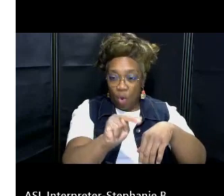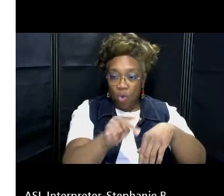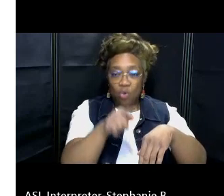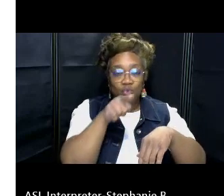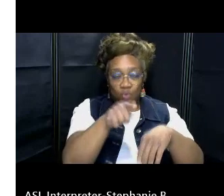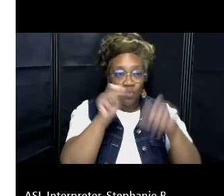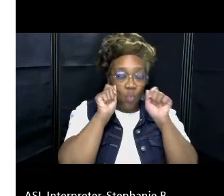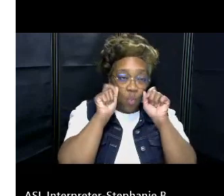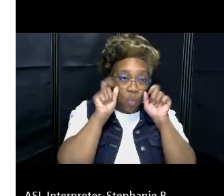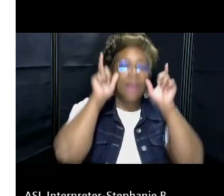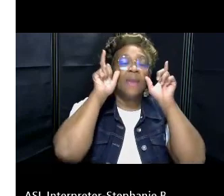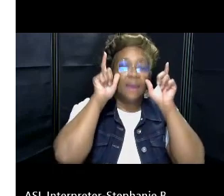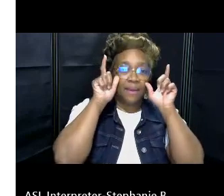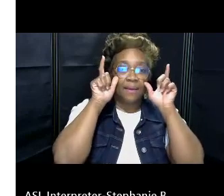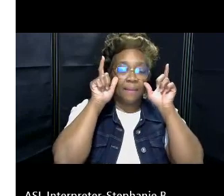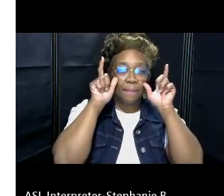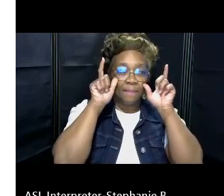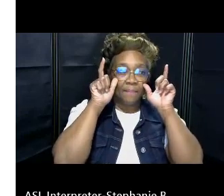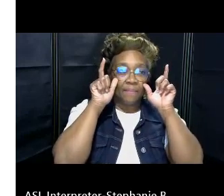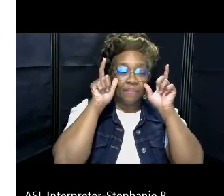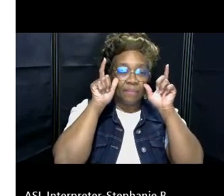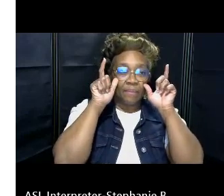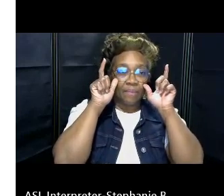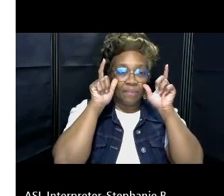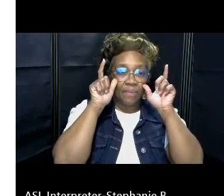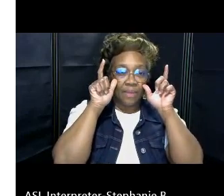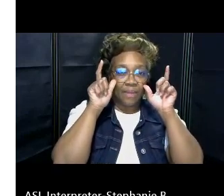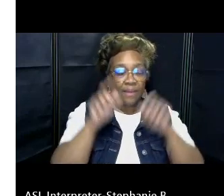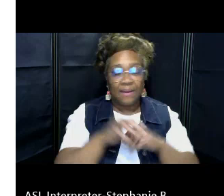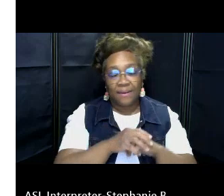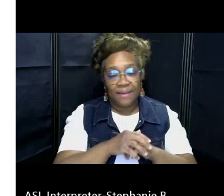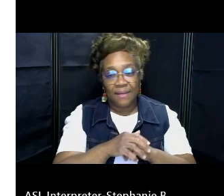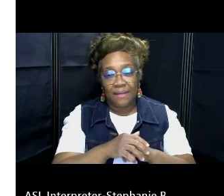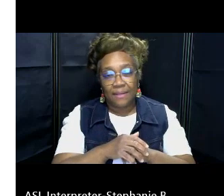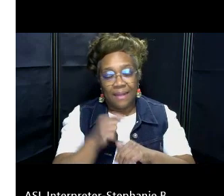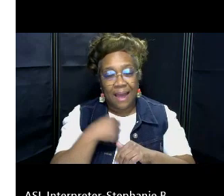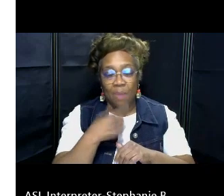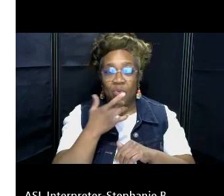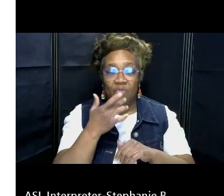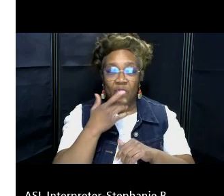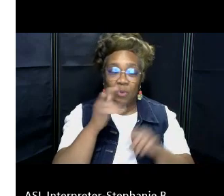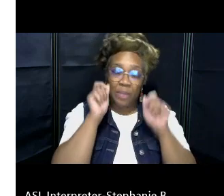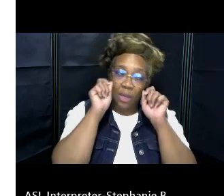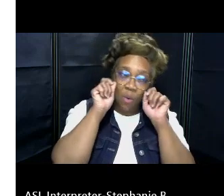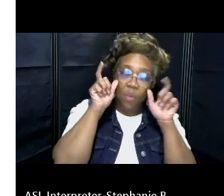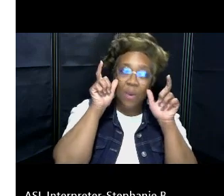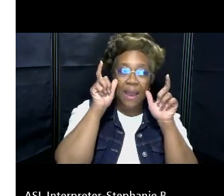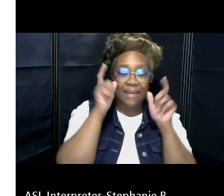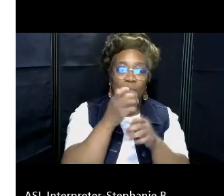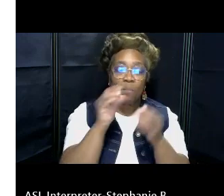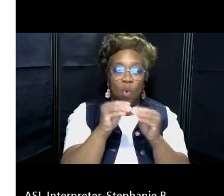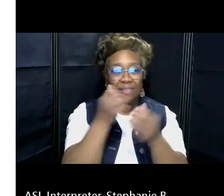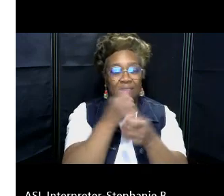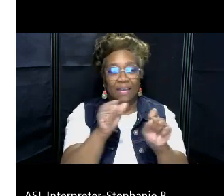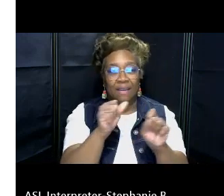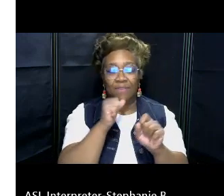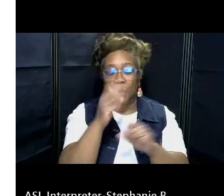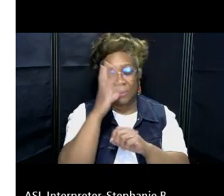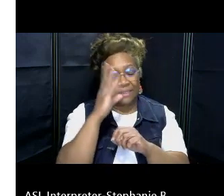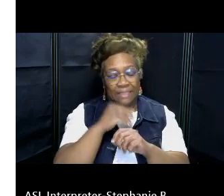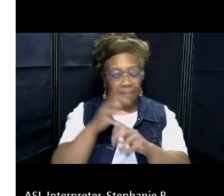what you would do if you were asleep. To me, I would rather prefer be awake. It is much safer. Remember, we don't want to